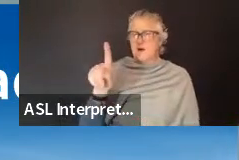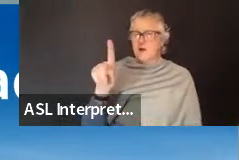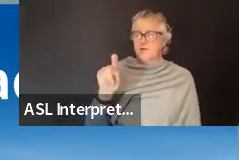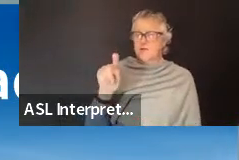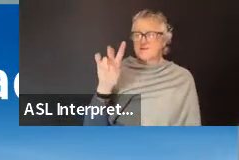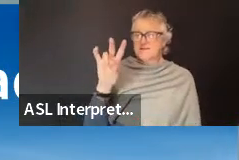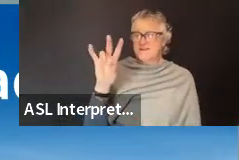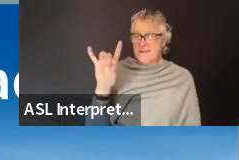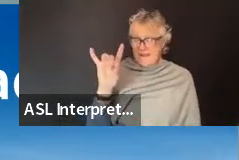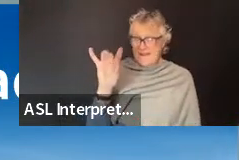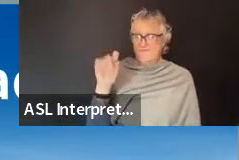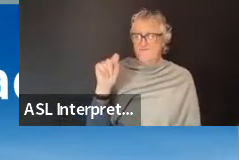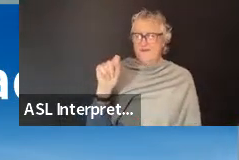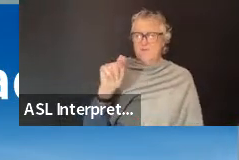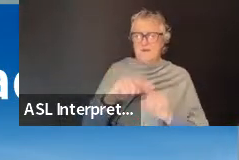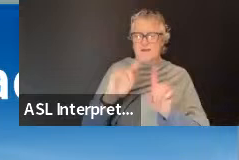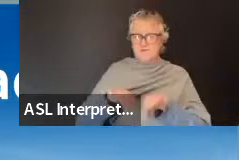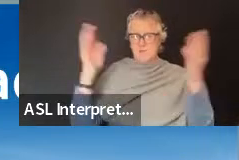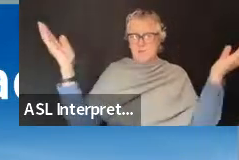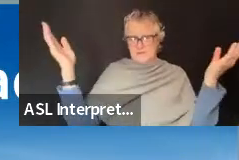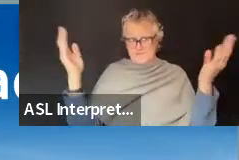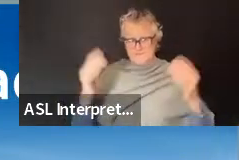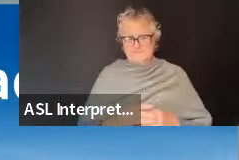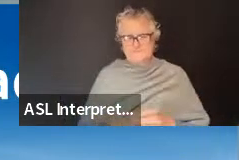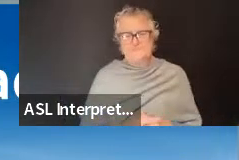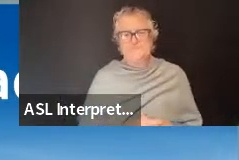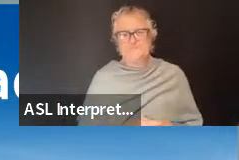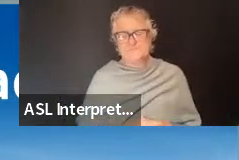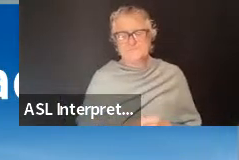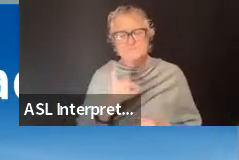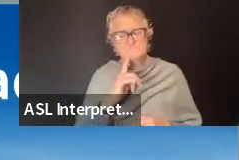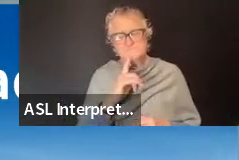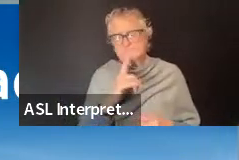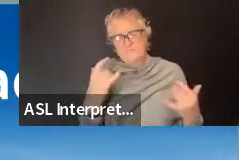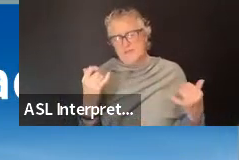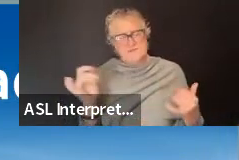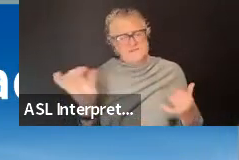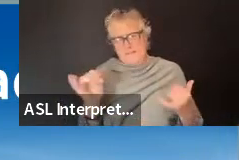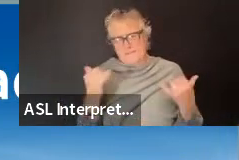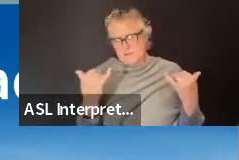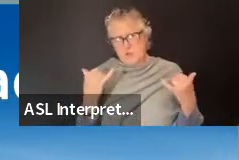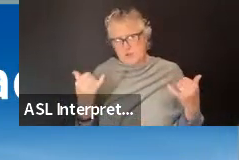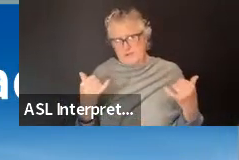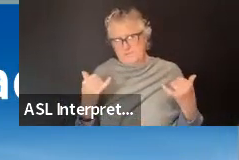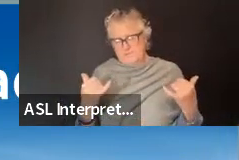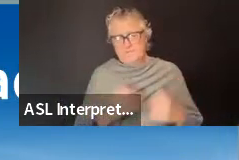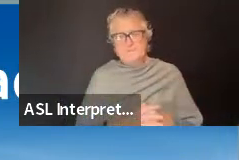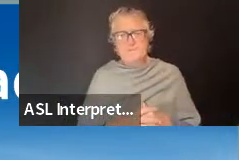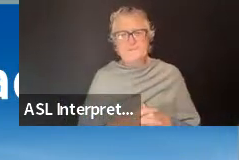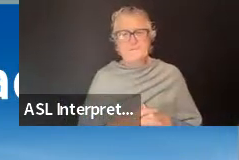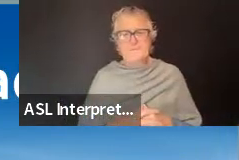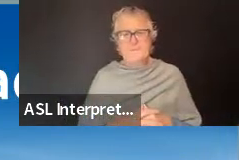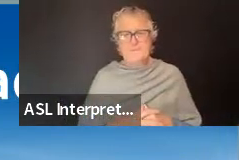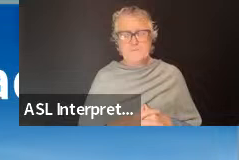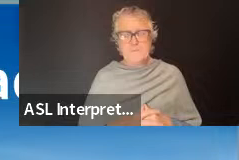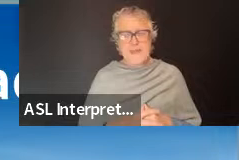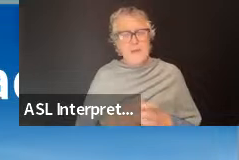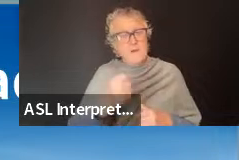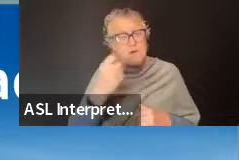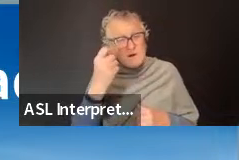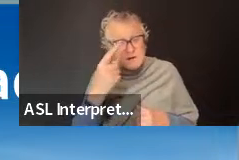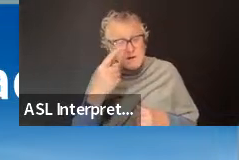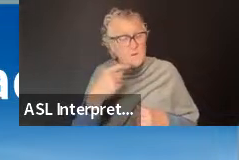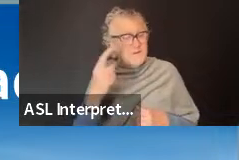position, which is the same as a current lift span. Now, we've heard some